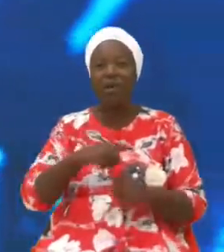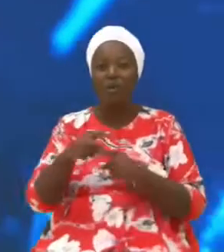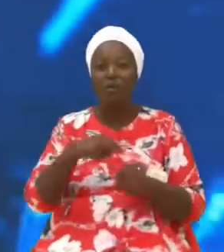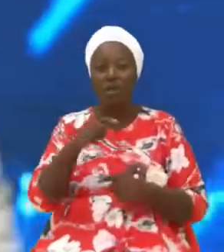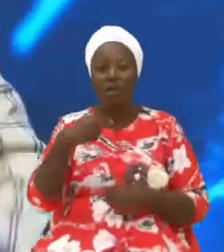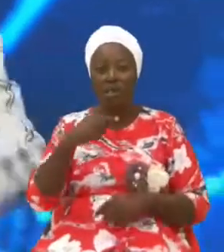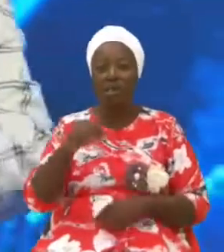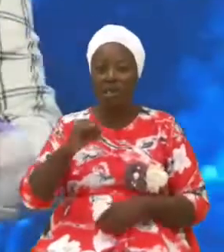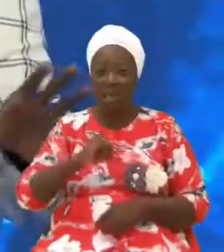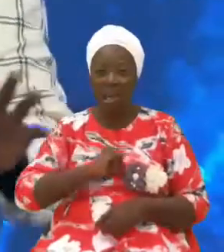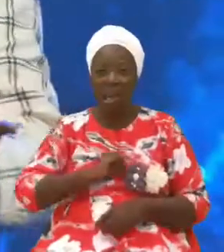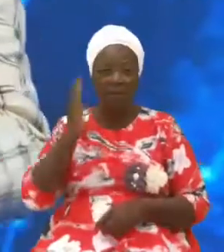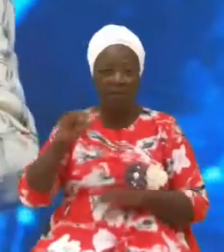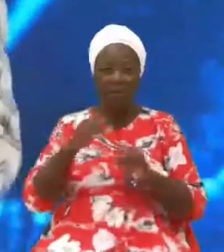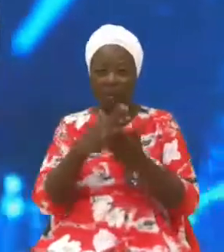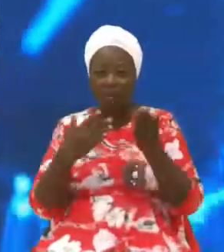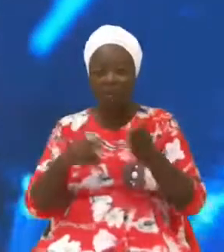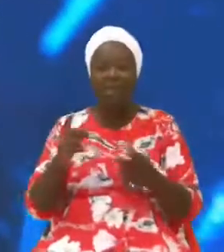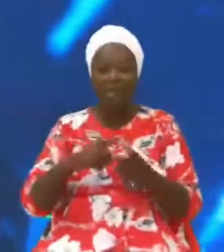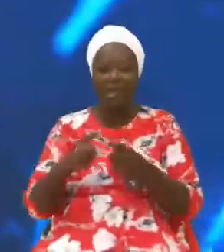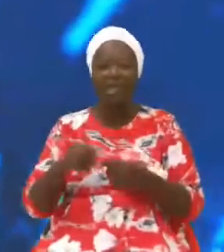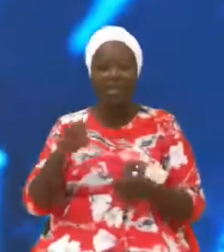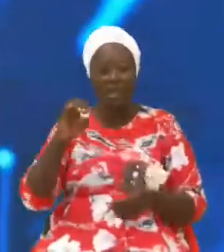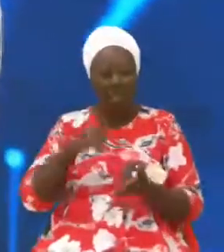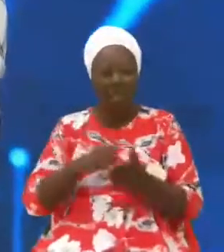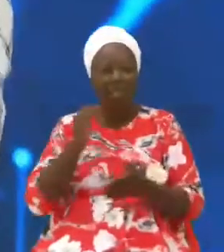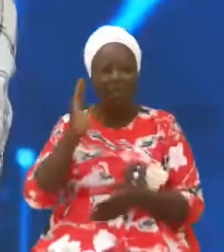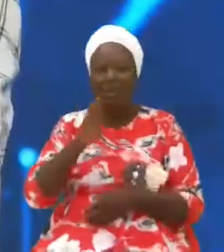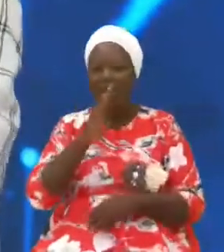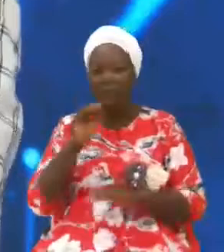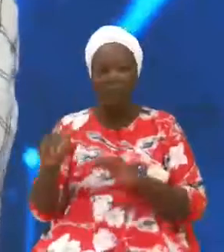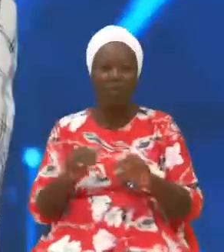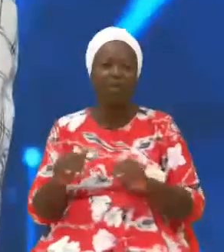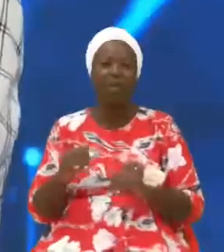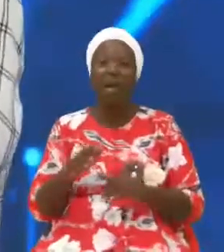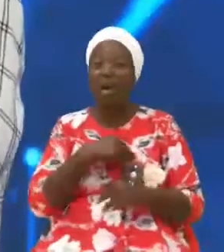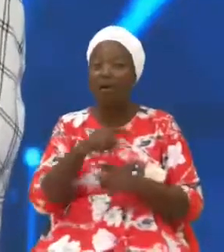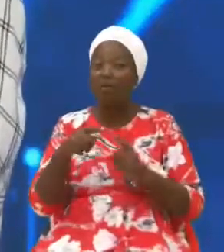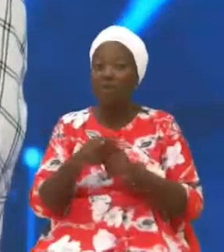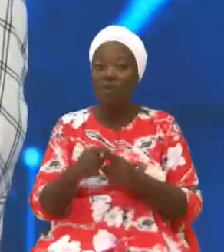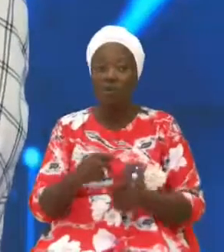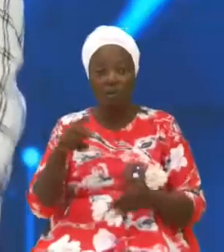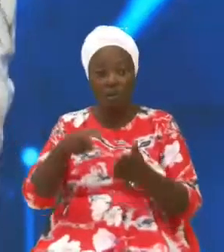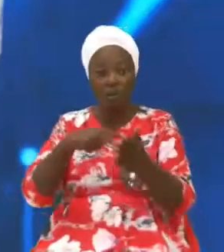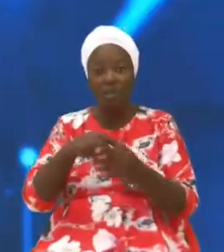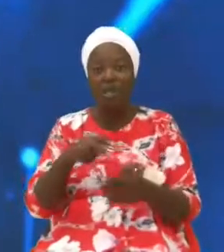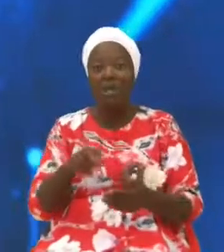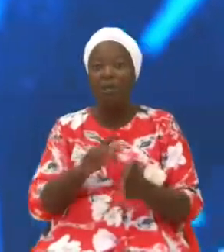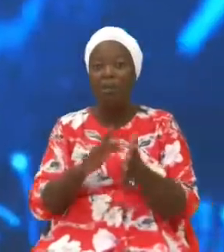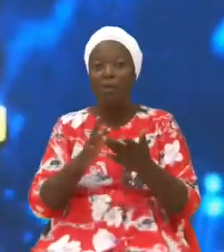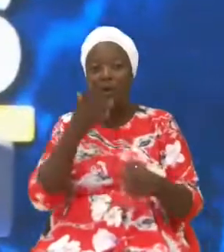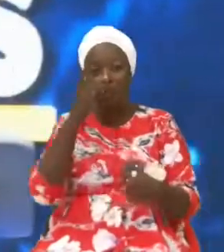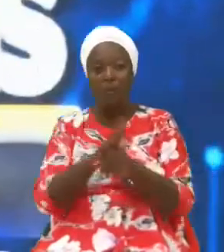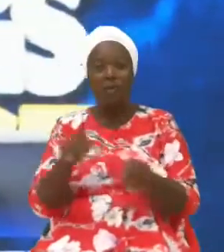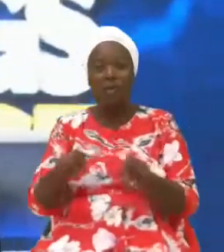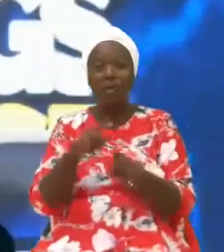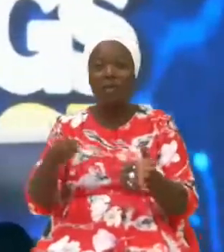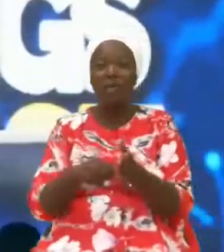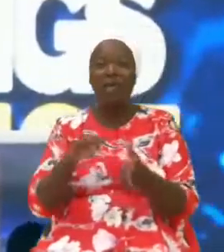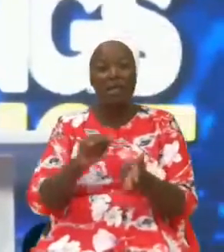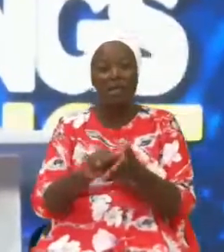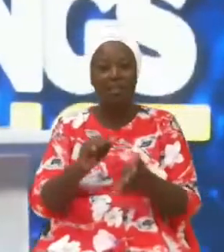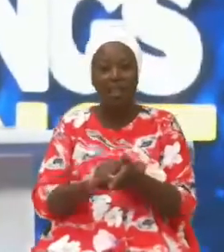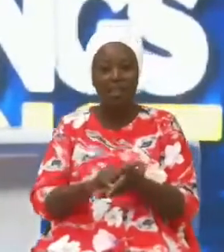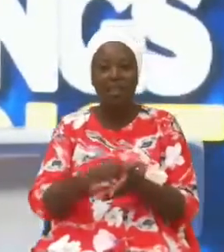will. And when God says he will do something, it will be done. And when he makes a promise